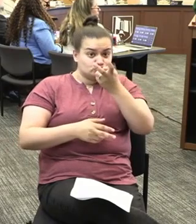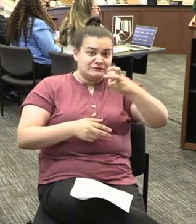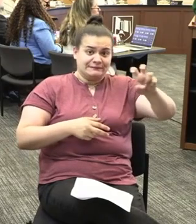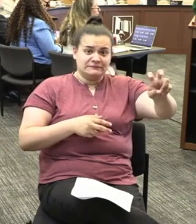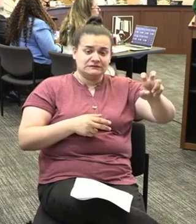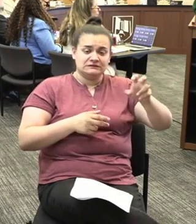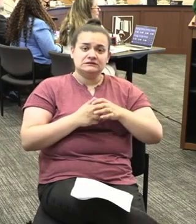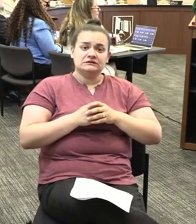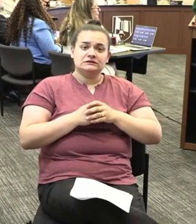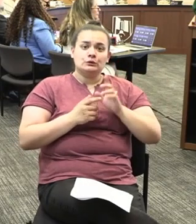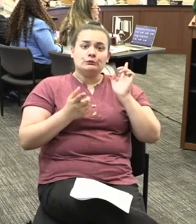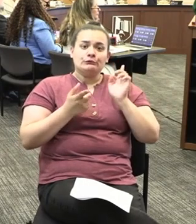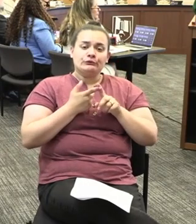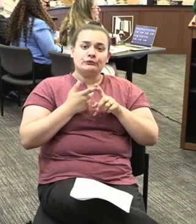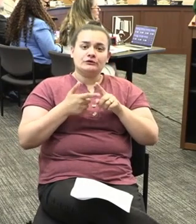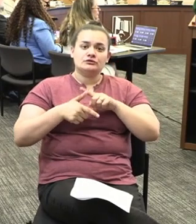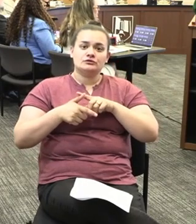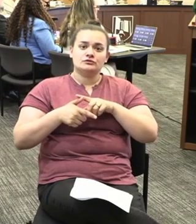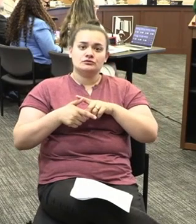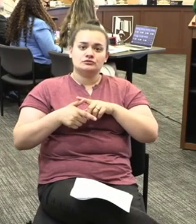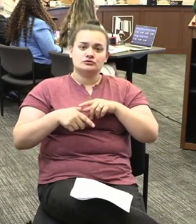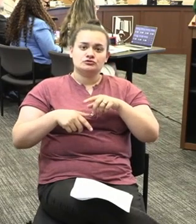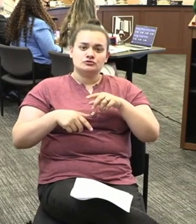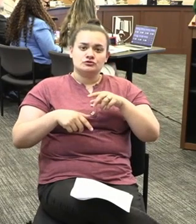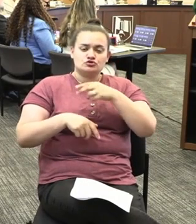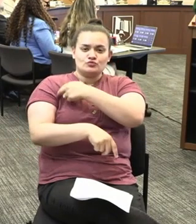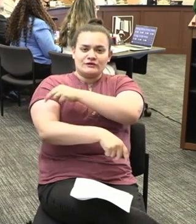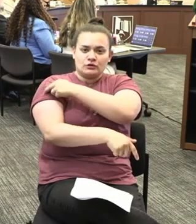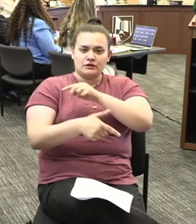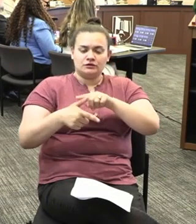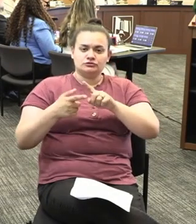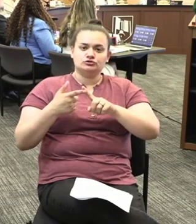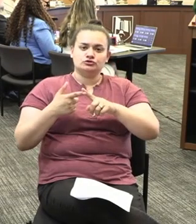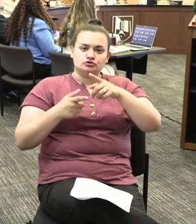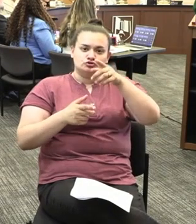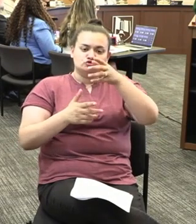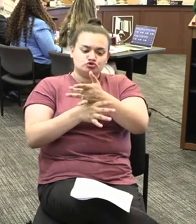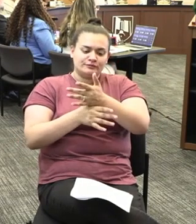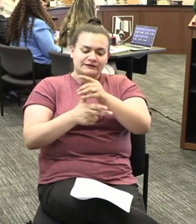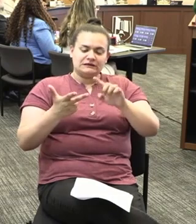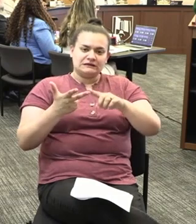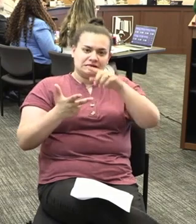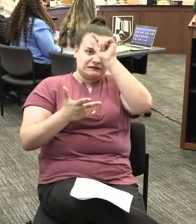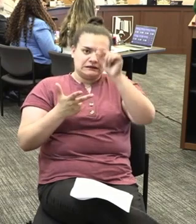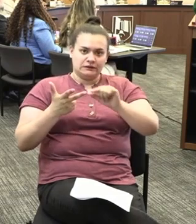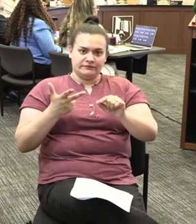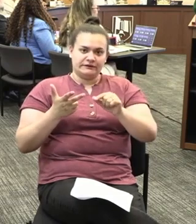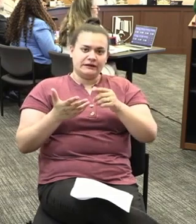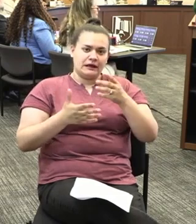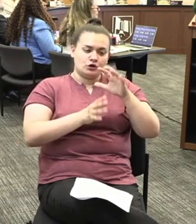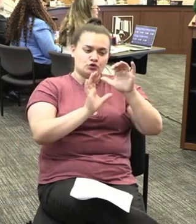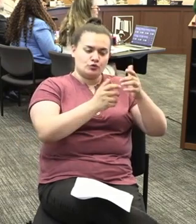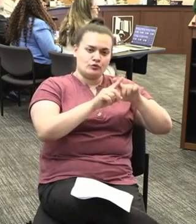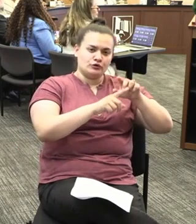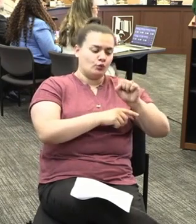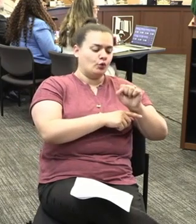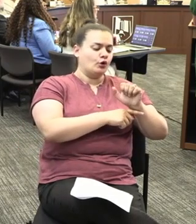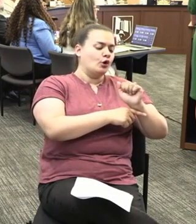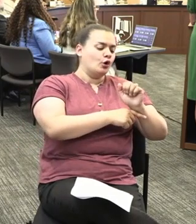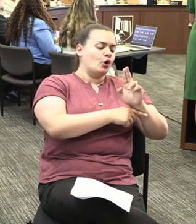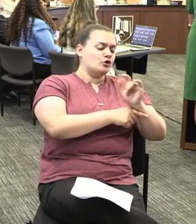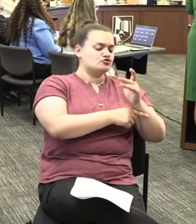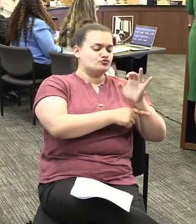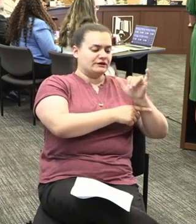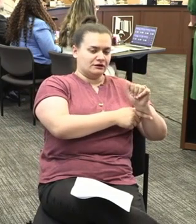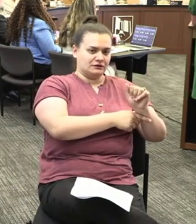trip to Switzerland, Germany, and Italy. And a group did go to Salzburg in Austria one day, but